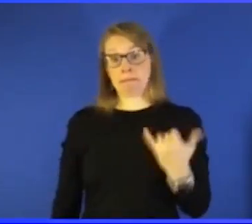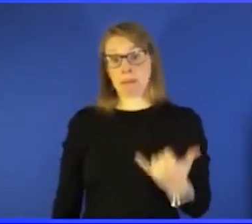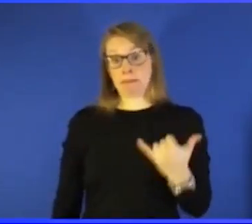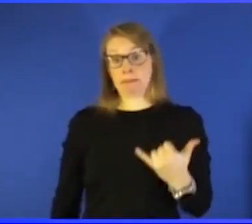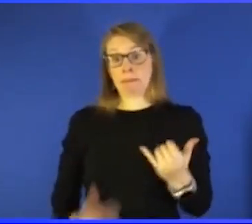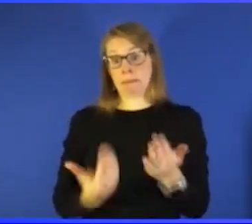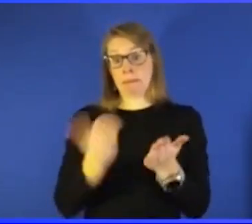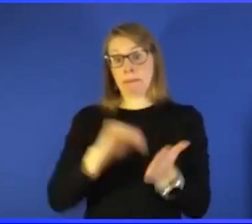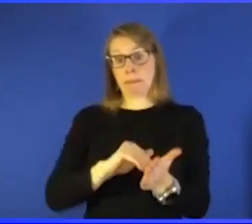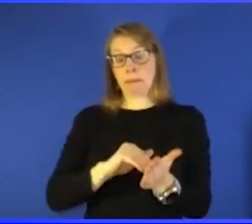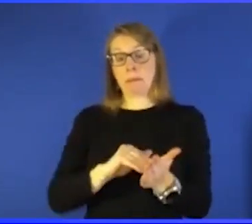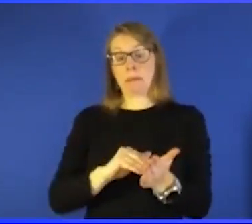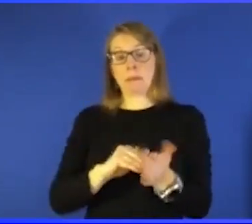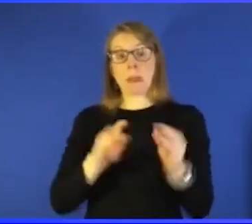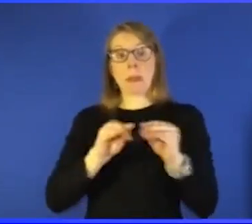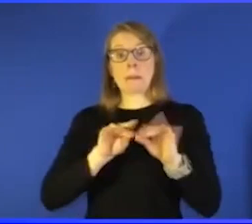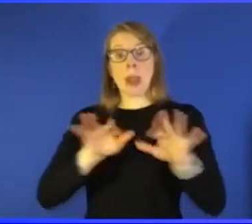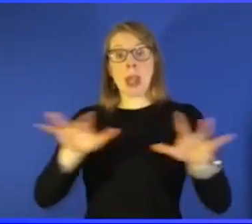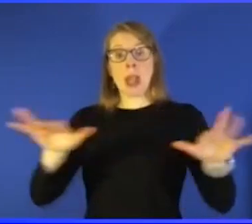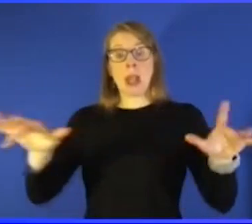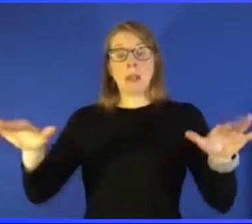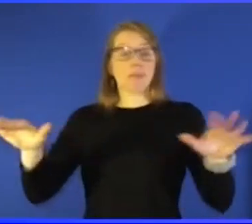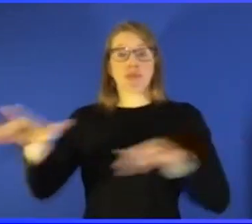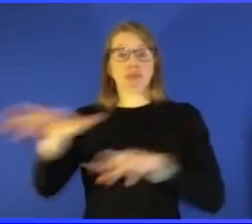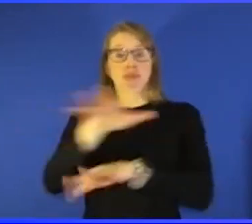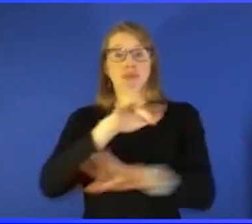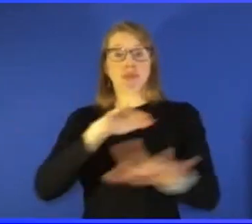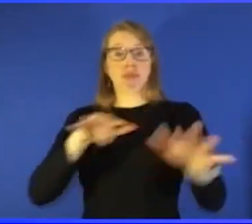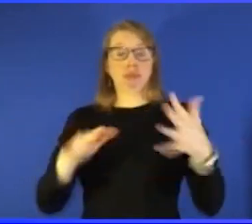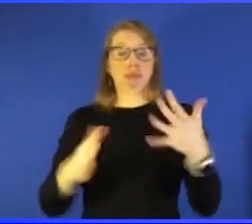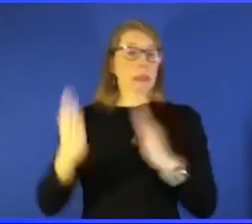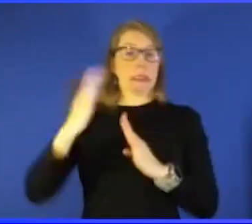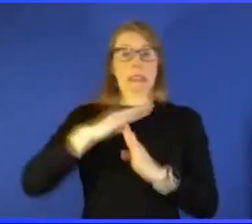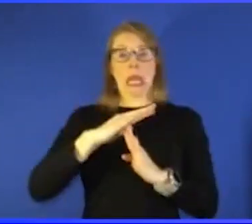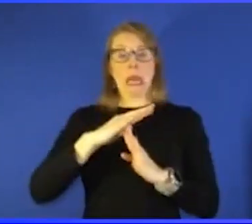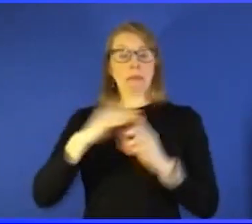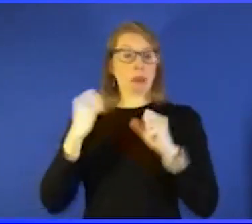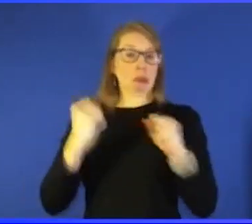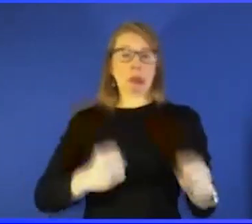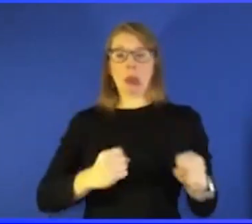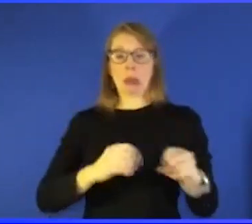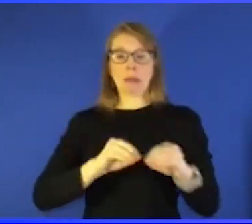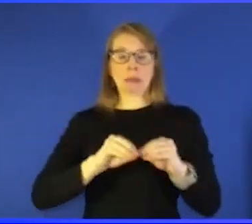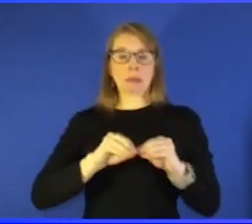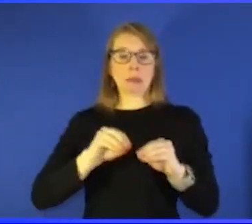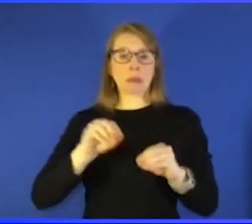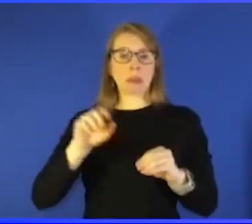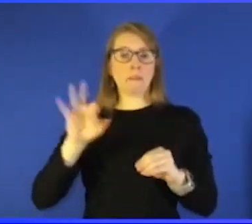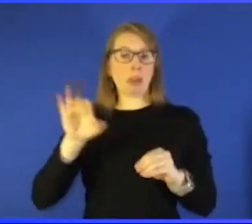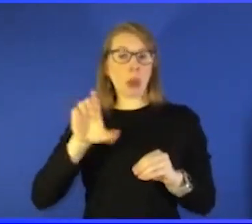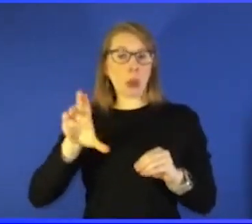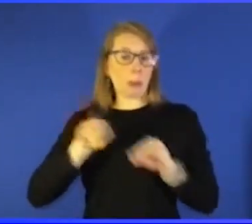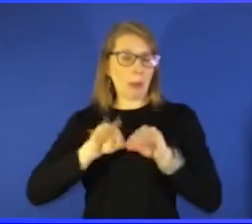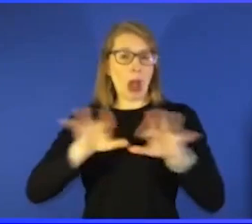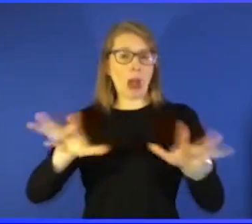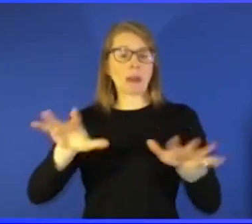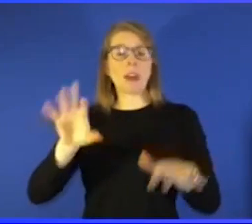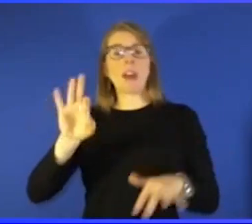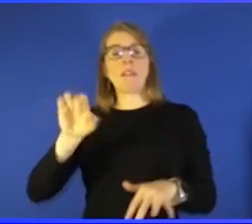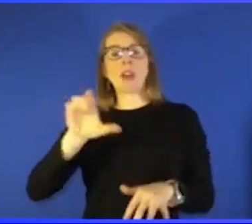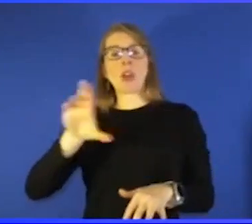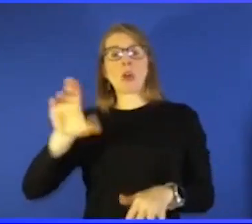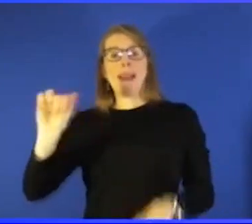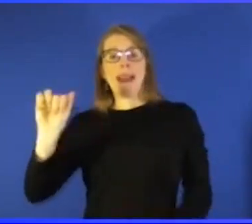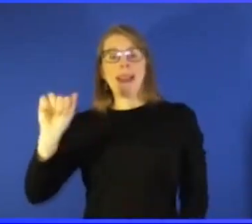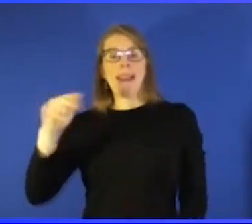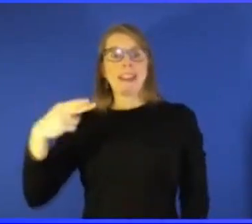like the circulating most popular or more predominant strain is that Influenza A H3